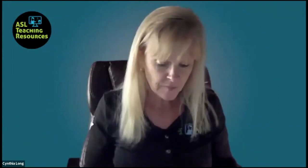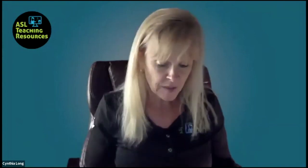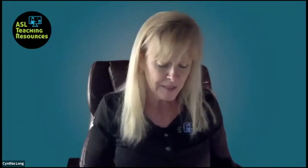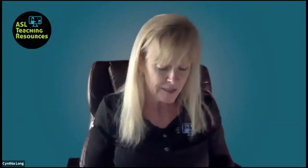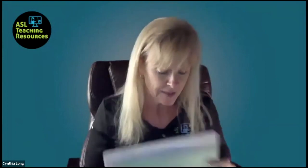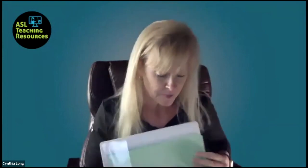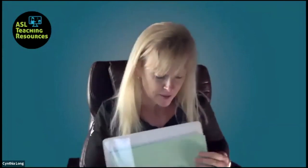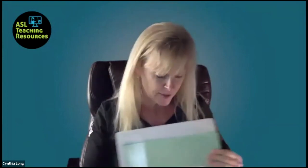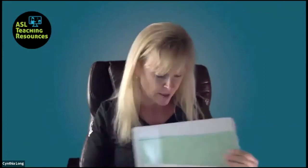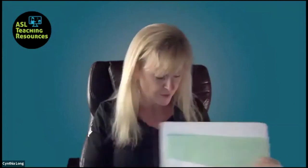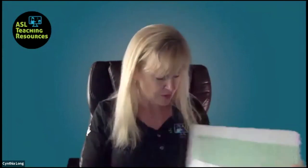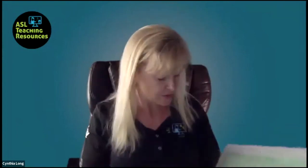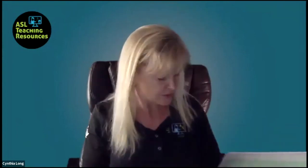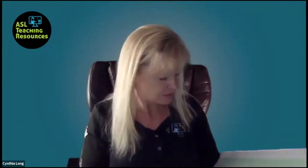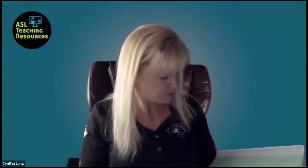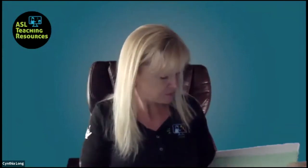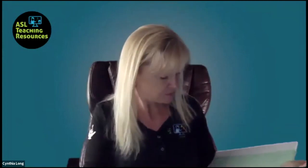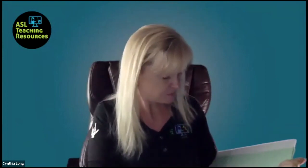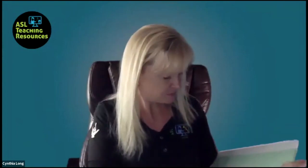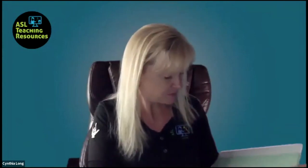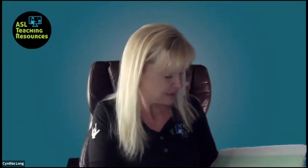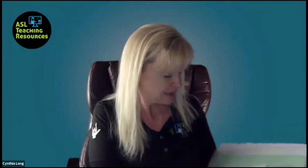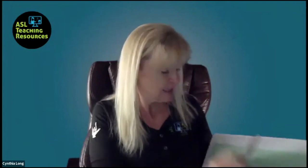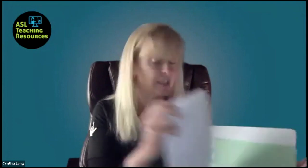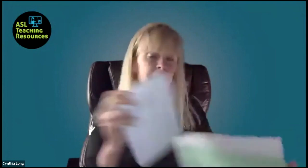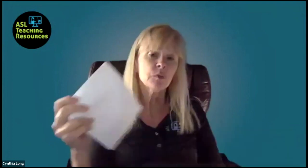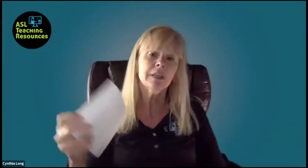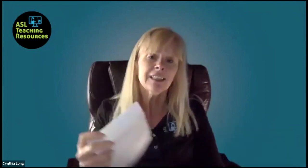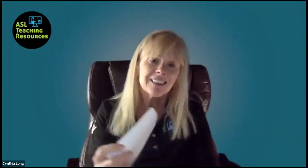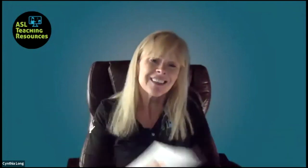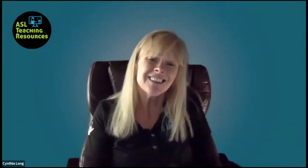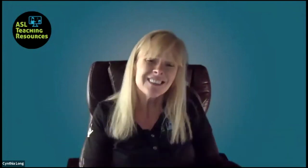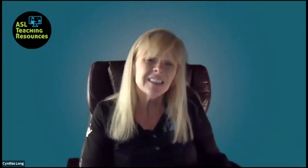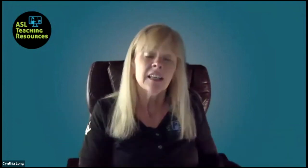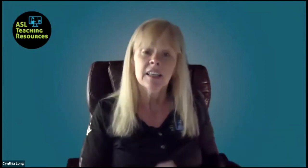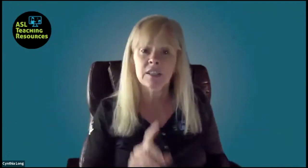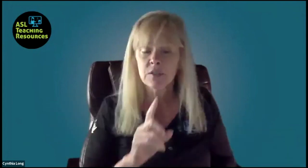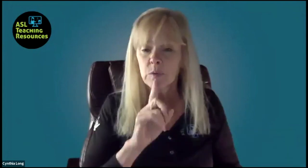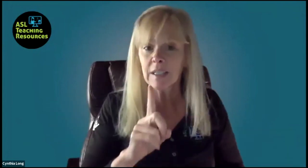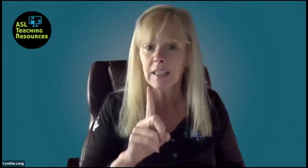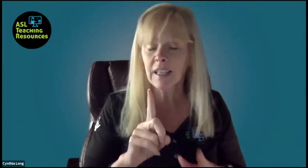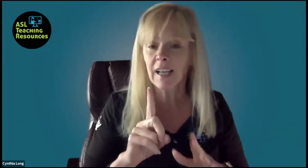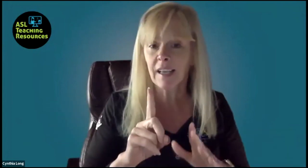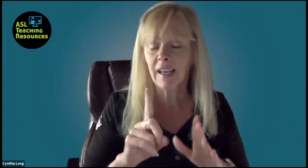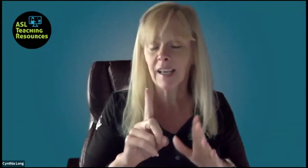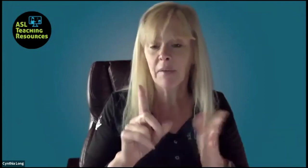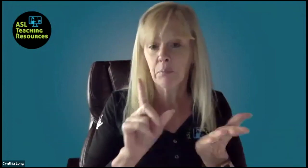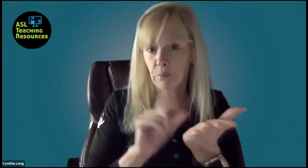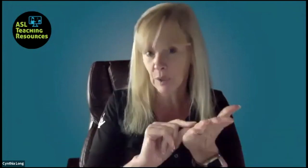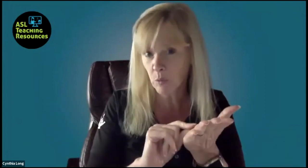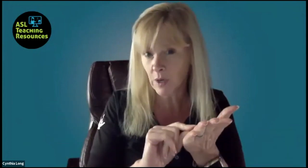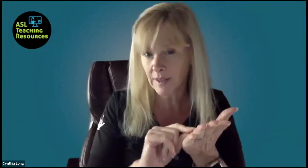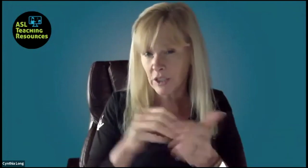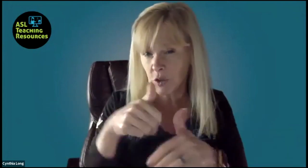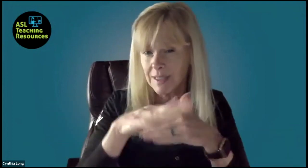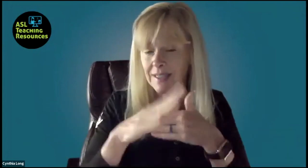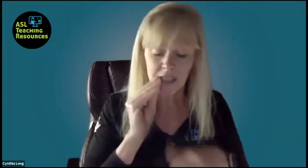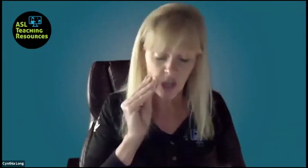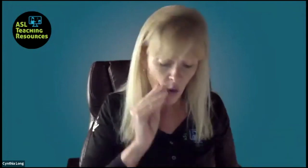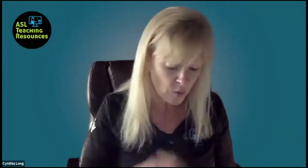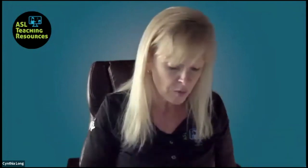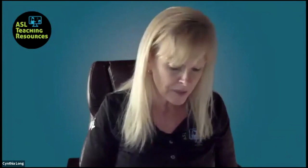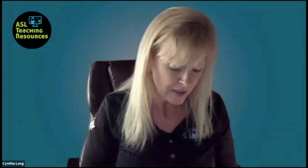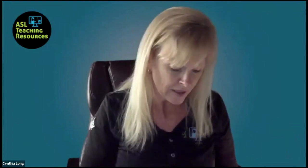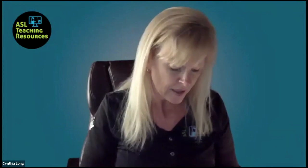Let me see some of these others. This one it's really like a print one that you would